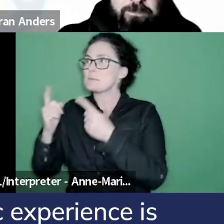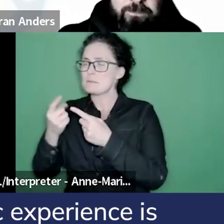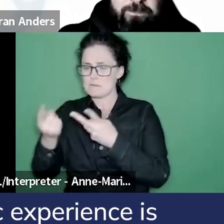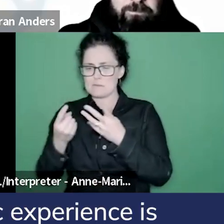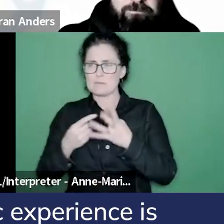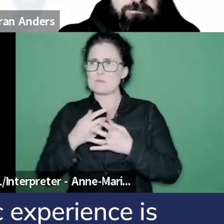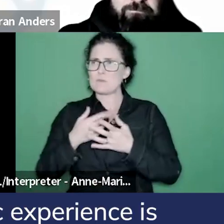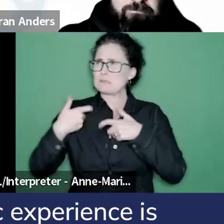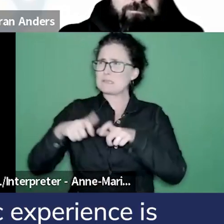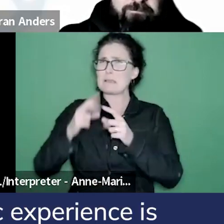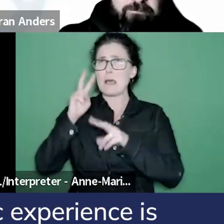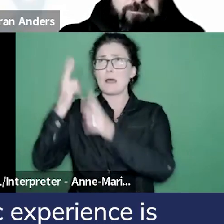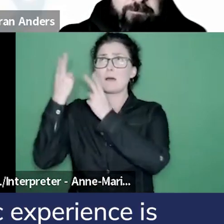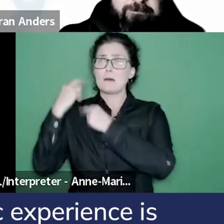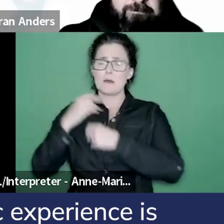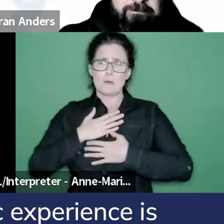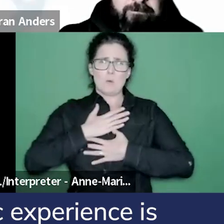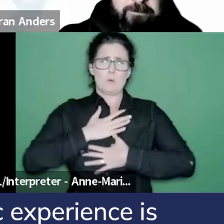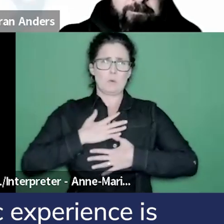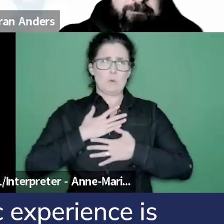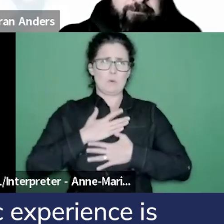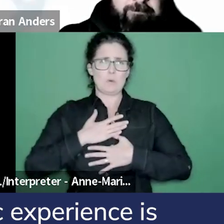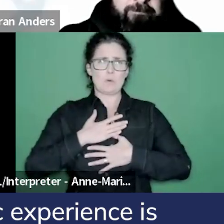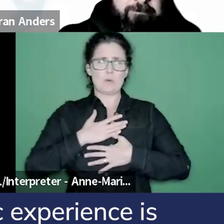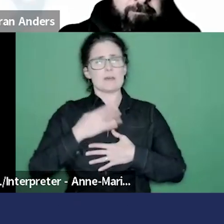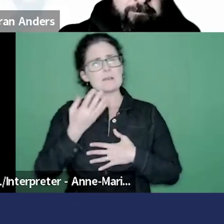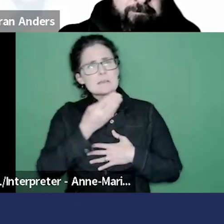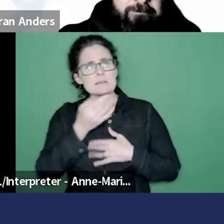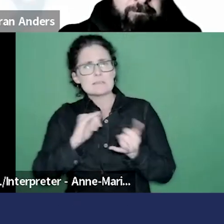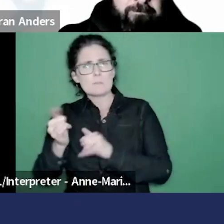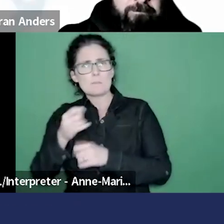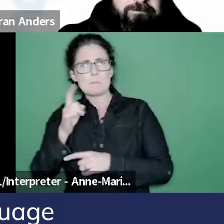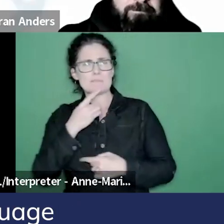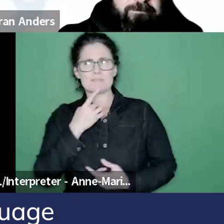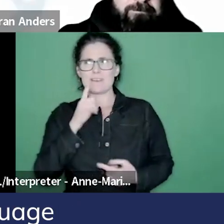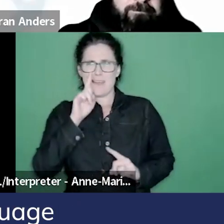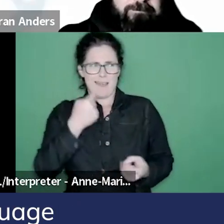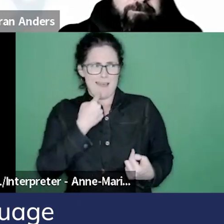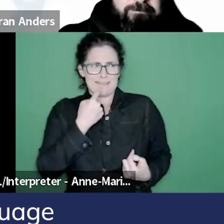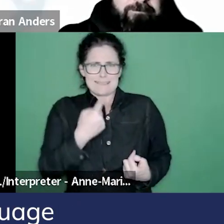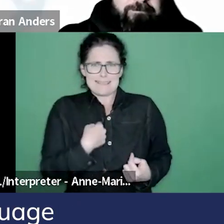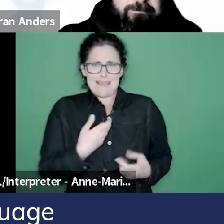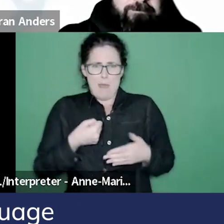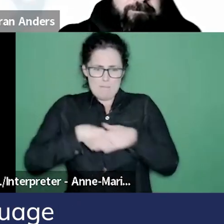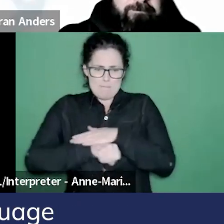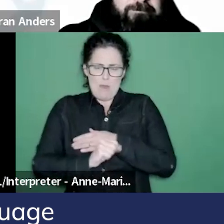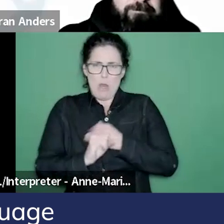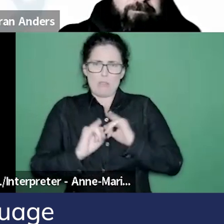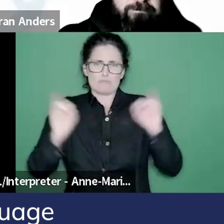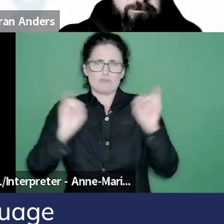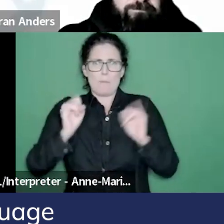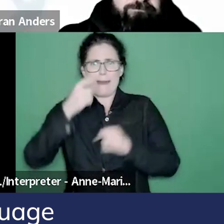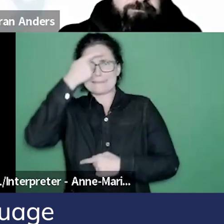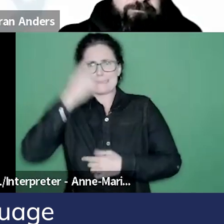even naming your birth as a traumatic experience is a really painful admission. And so it's much, you spoke earlier, Abby,